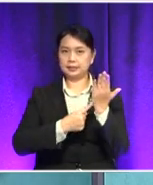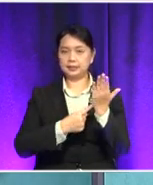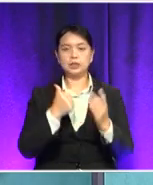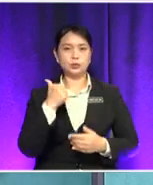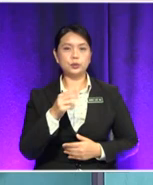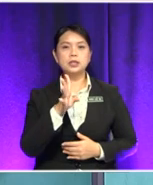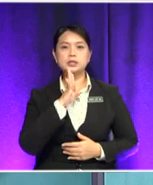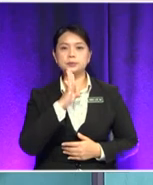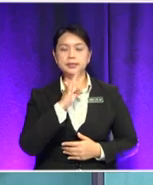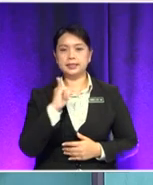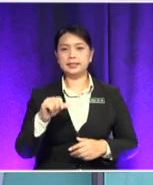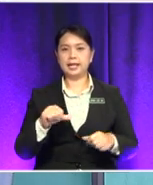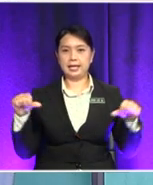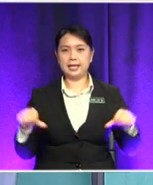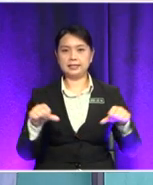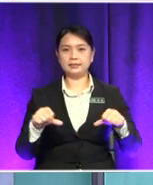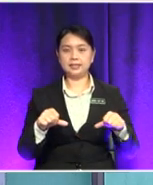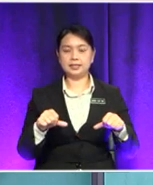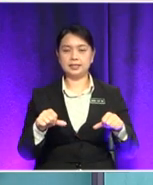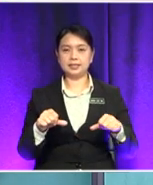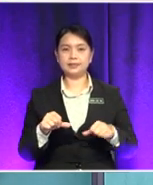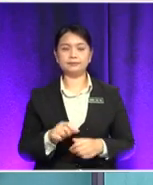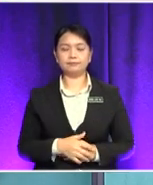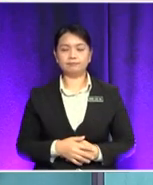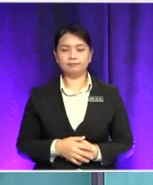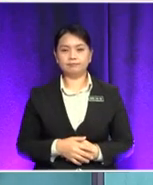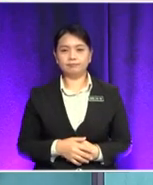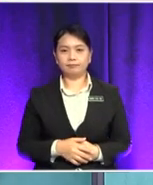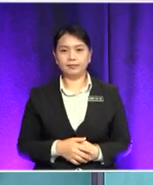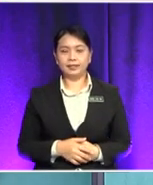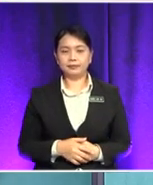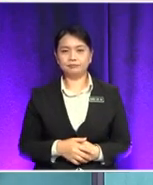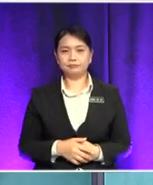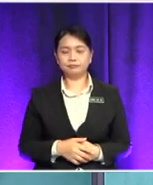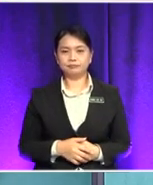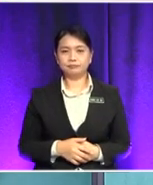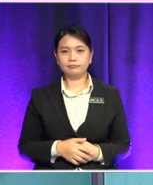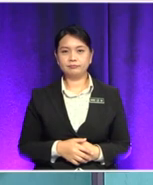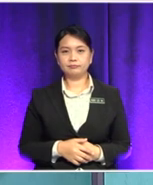speaking activities. Okay? Okay, so, last.